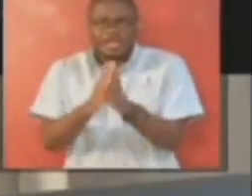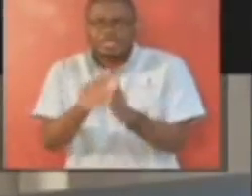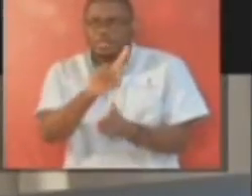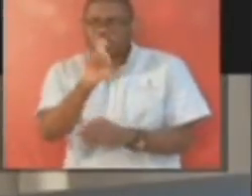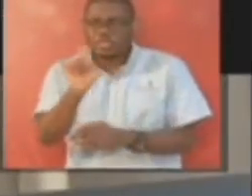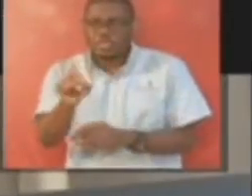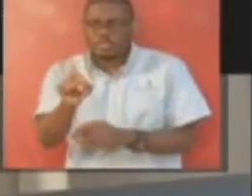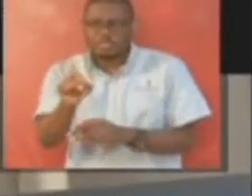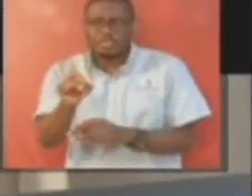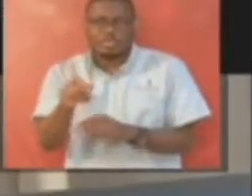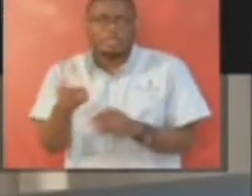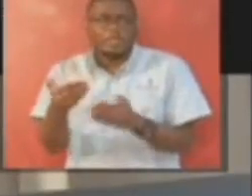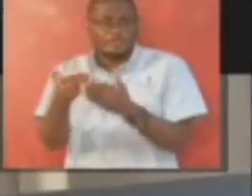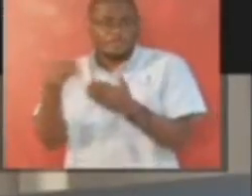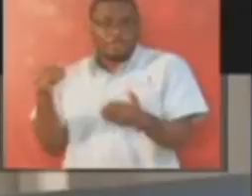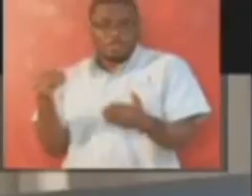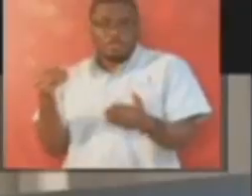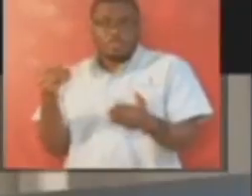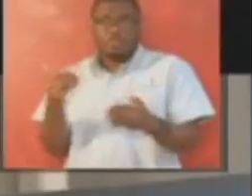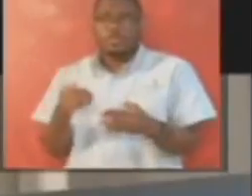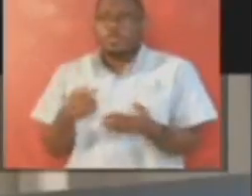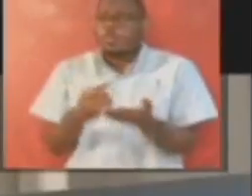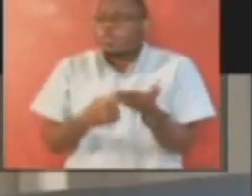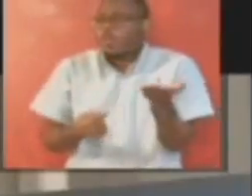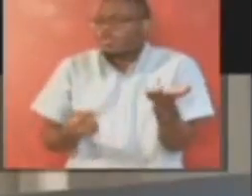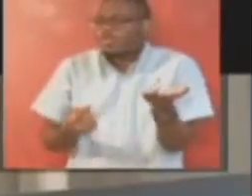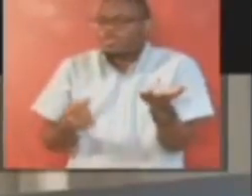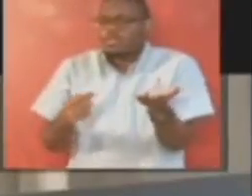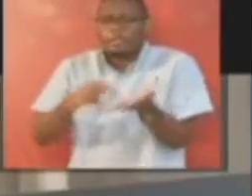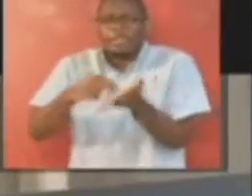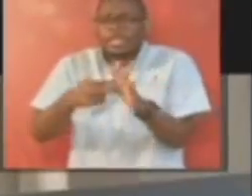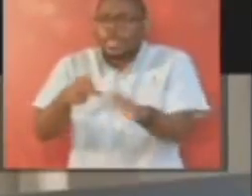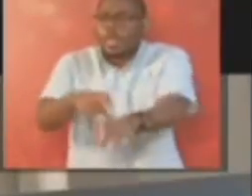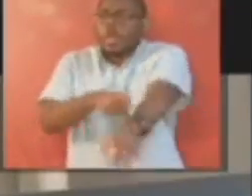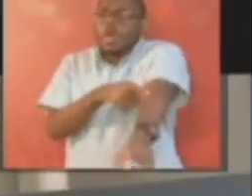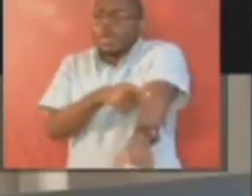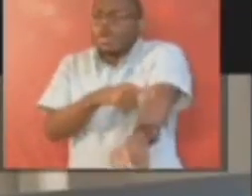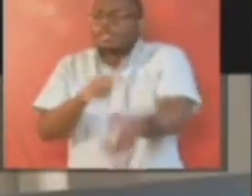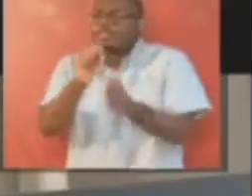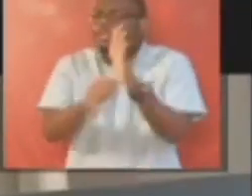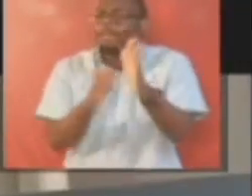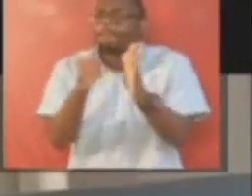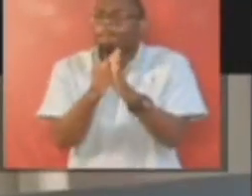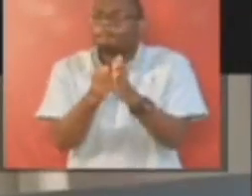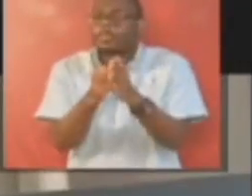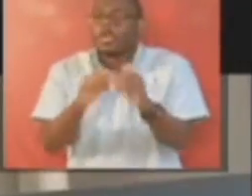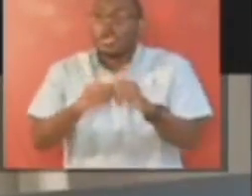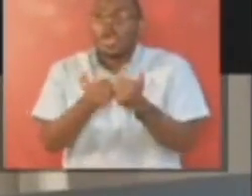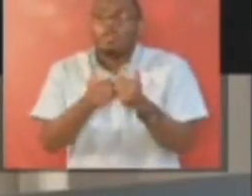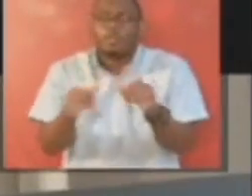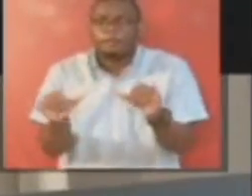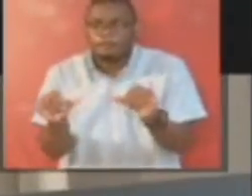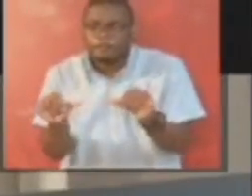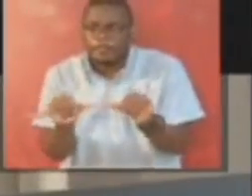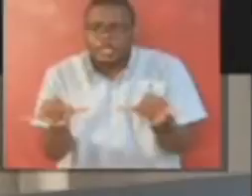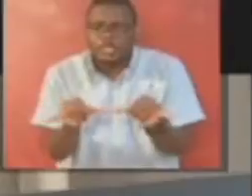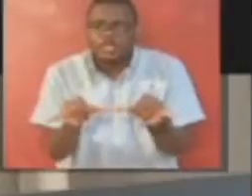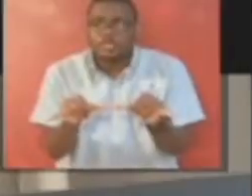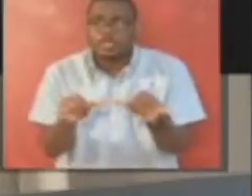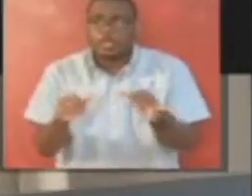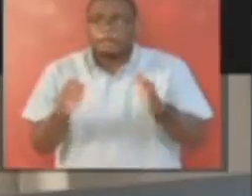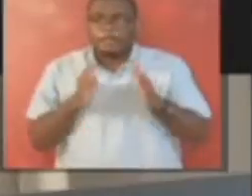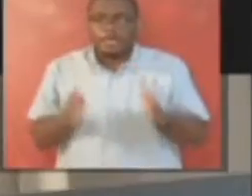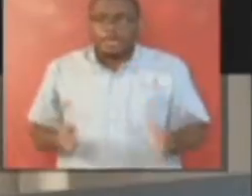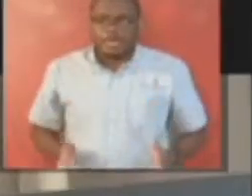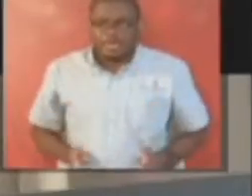considered by some experts to be long COVID. Is it possible to measure levels of body immunity in relation to the virus